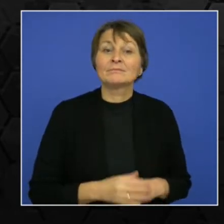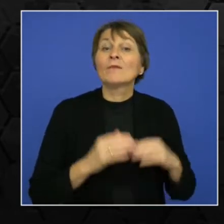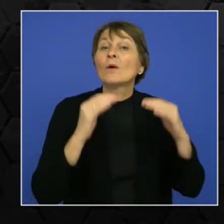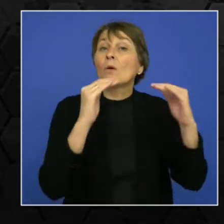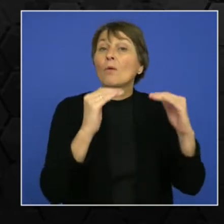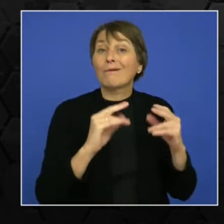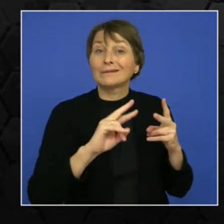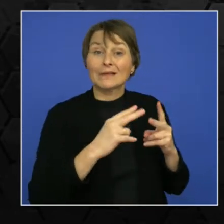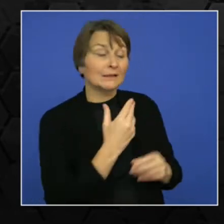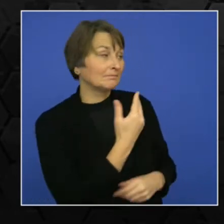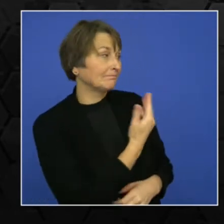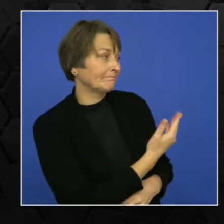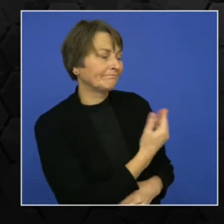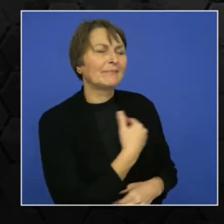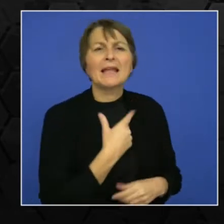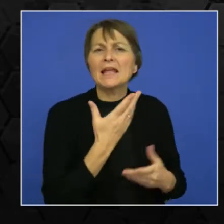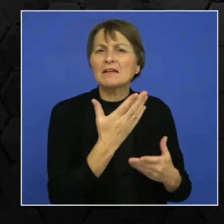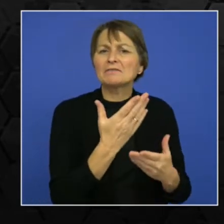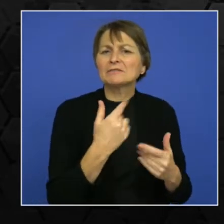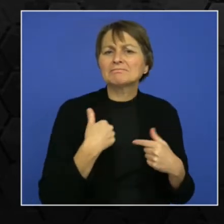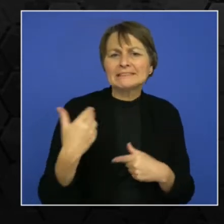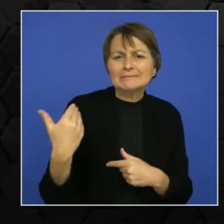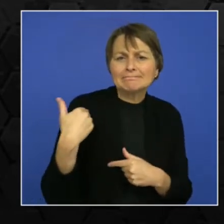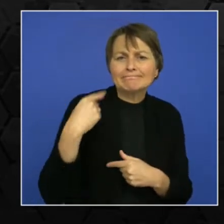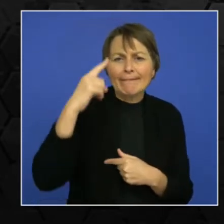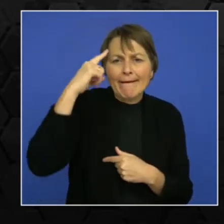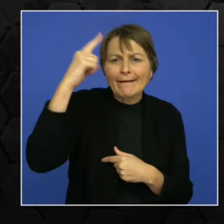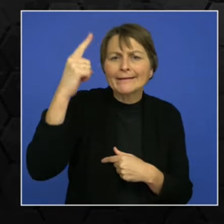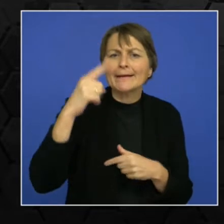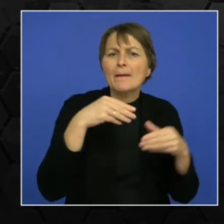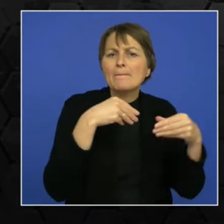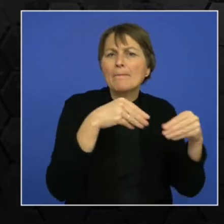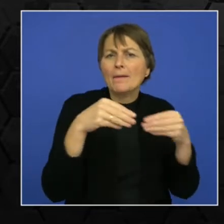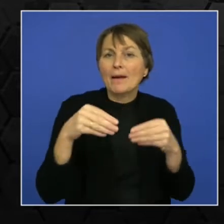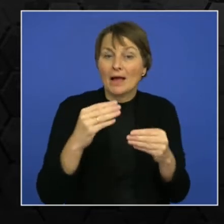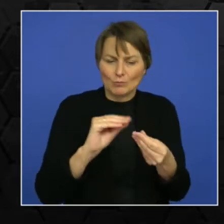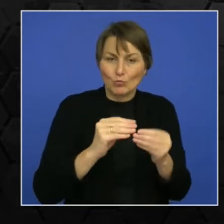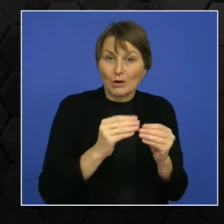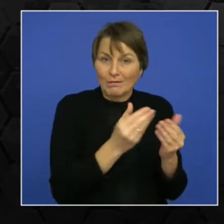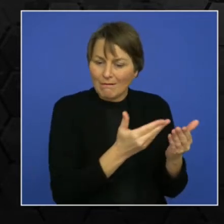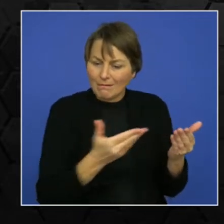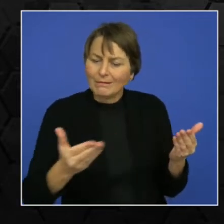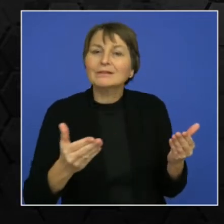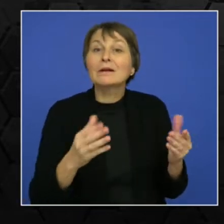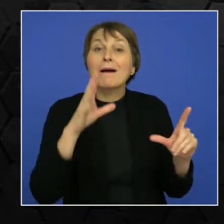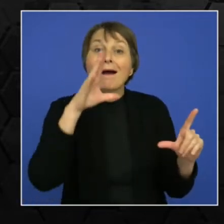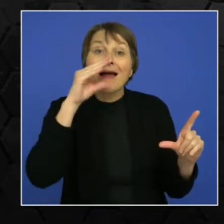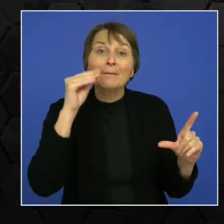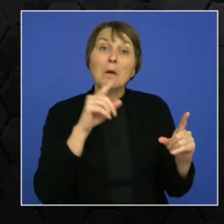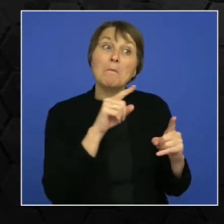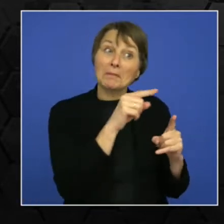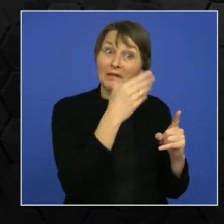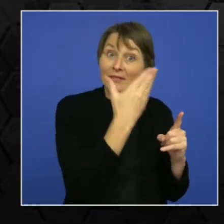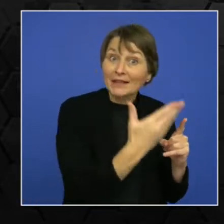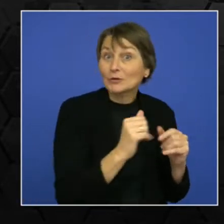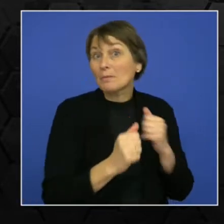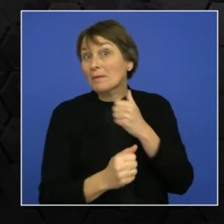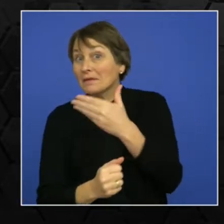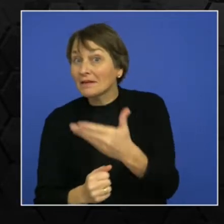which retailer you want to purchase from. So there are multiple of retailers below, so it will recommend you to choose from any one, but